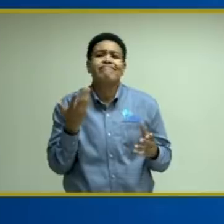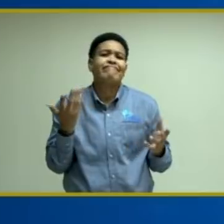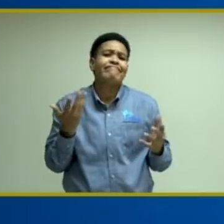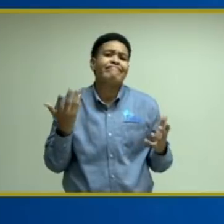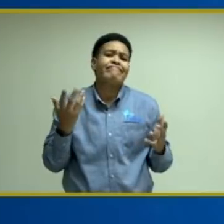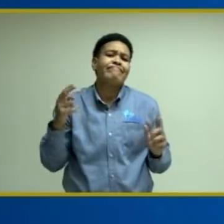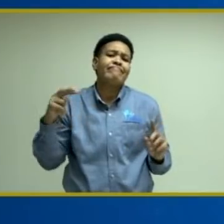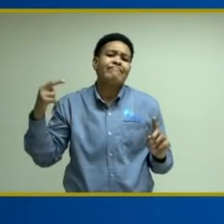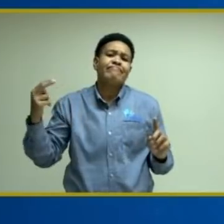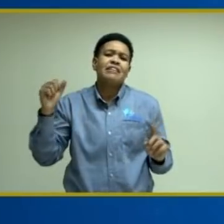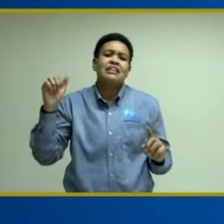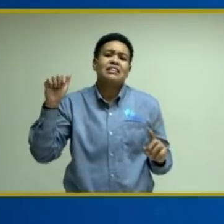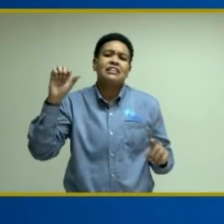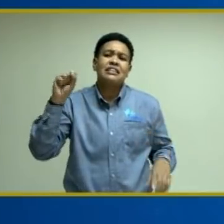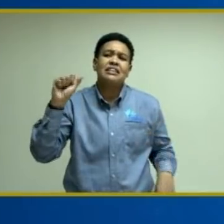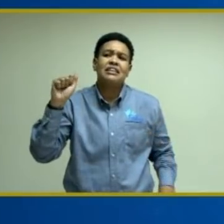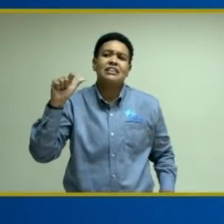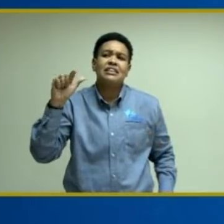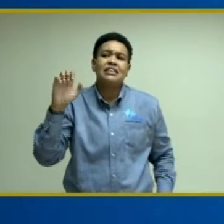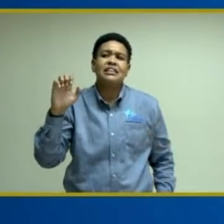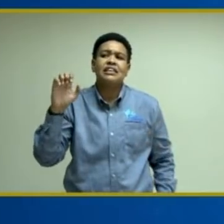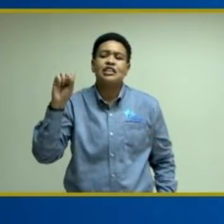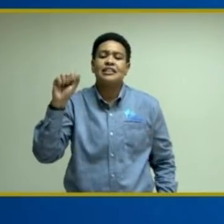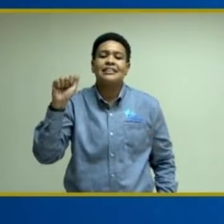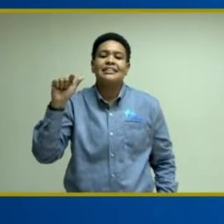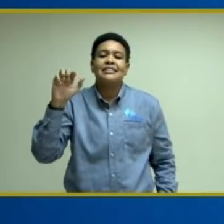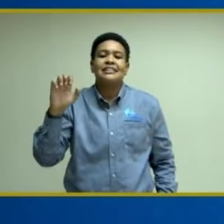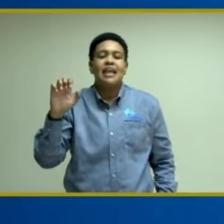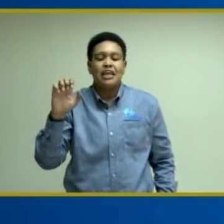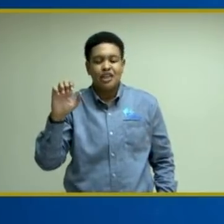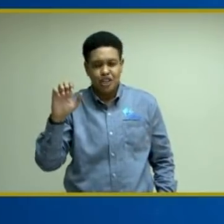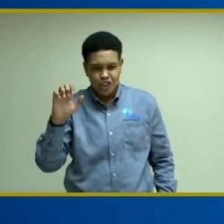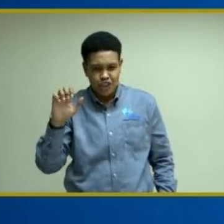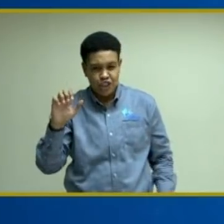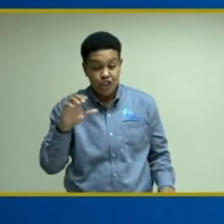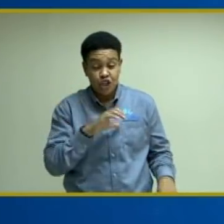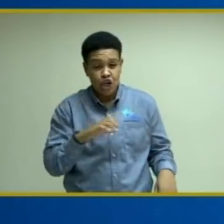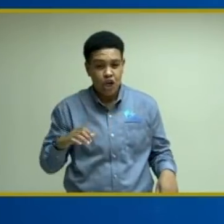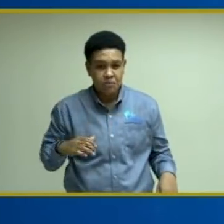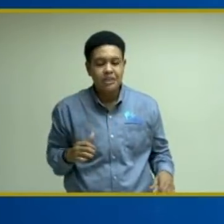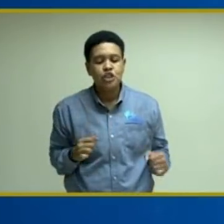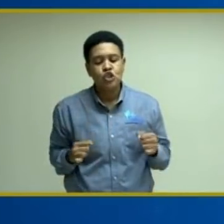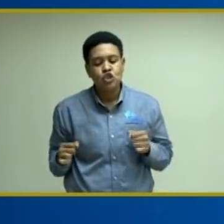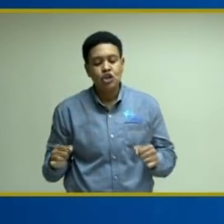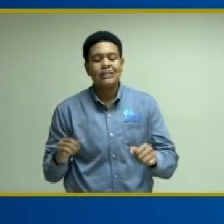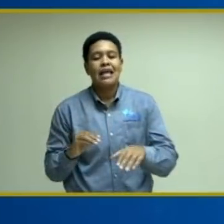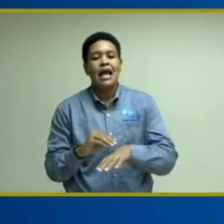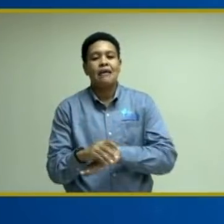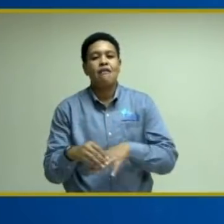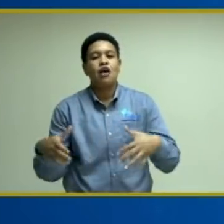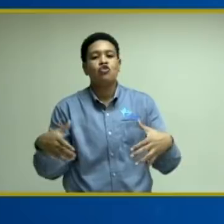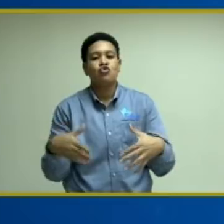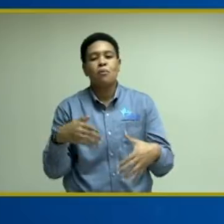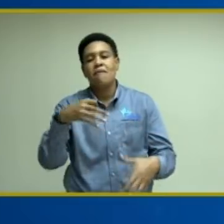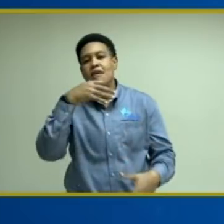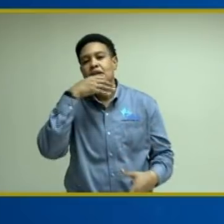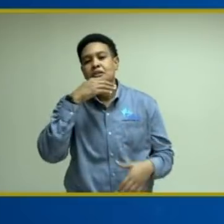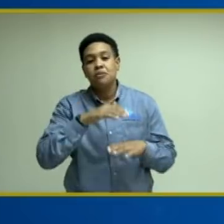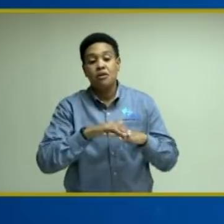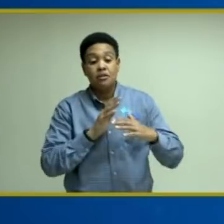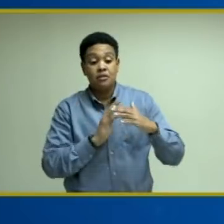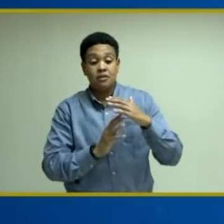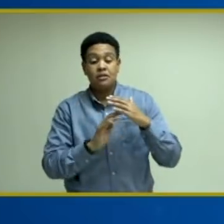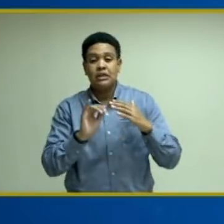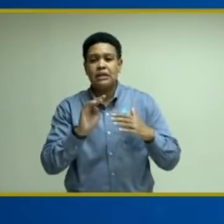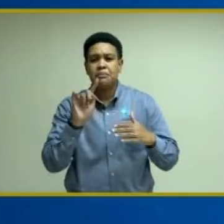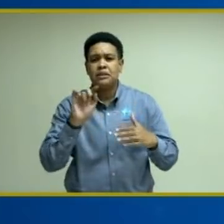from the SAGE committee, and I just want to say that the SAGE, our strategic advisory group of experts on immunization, was established